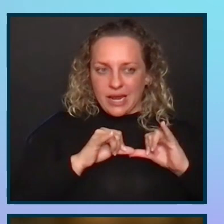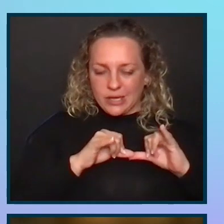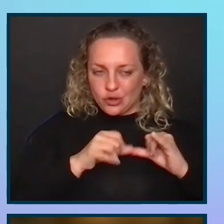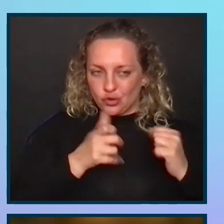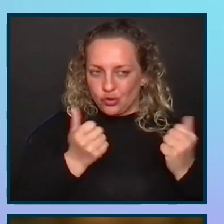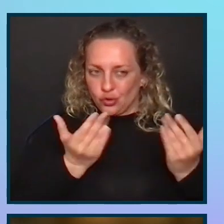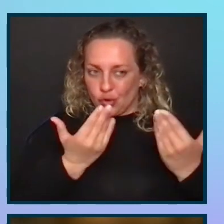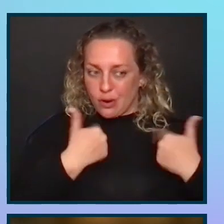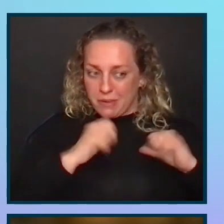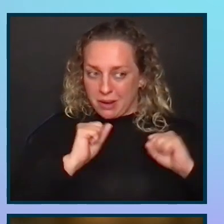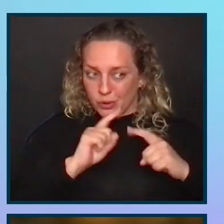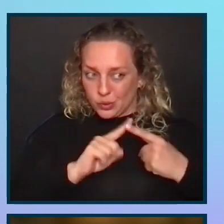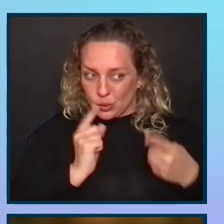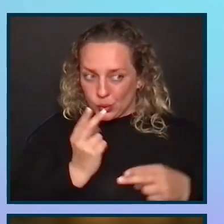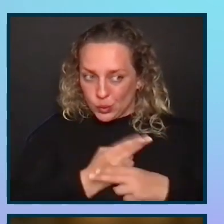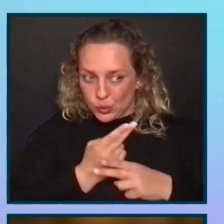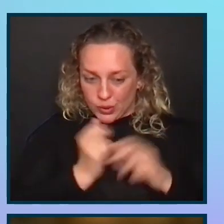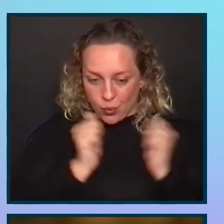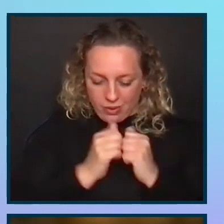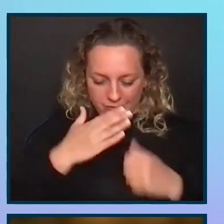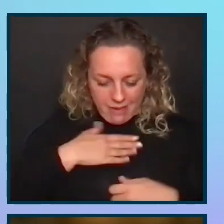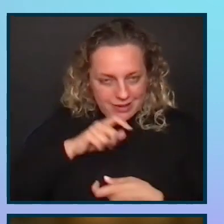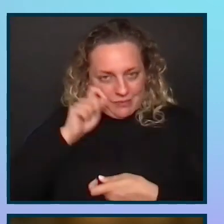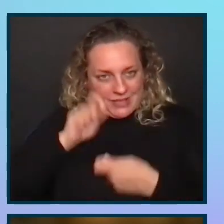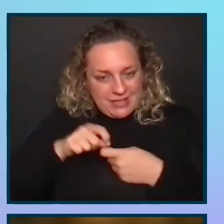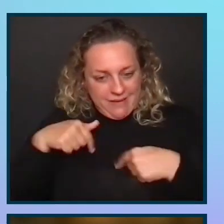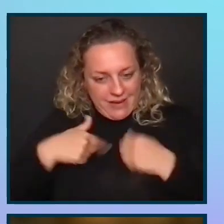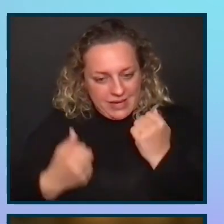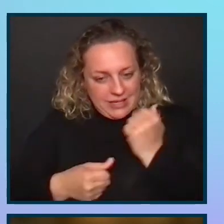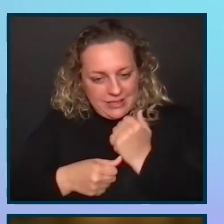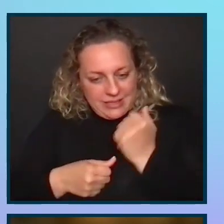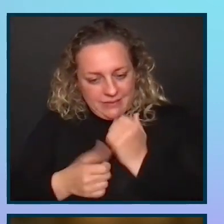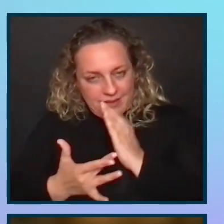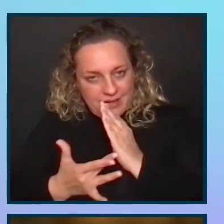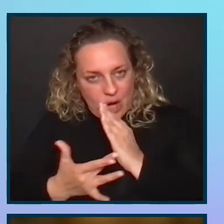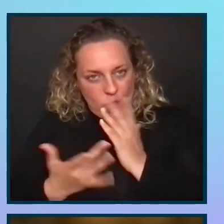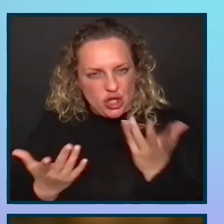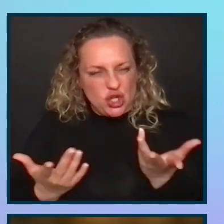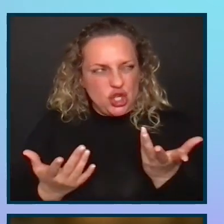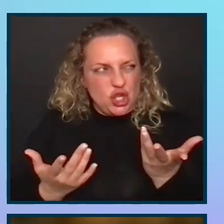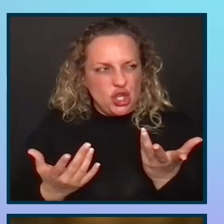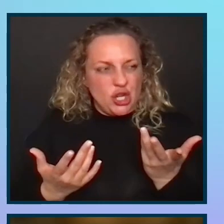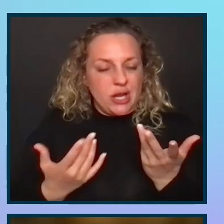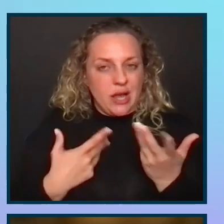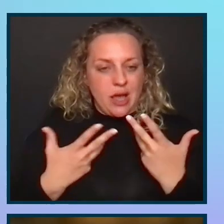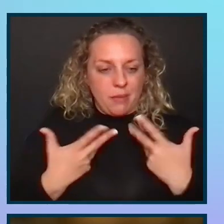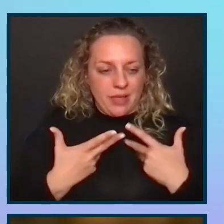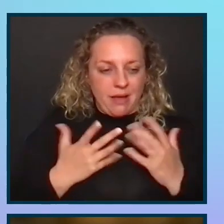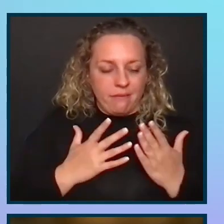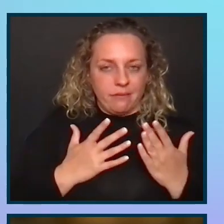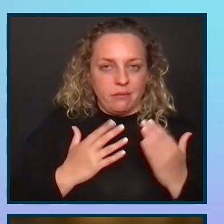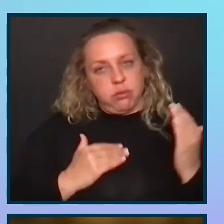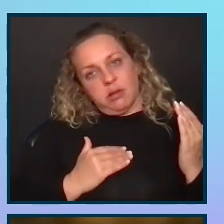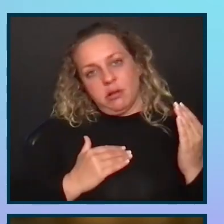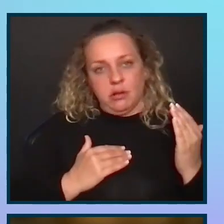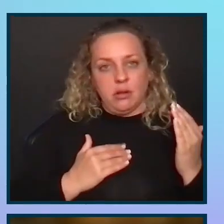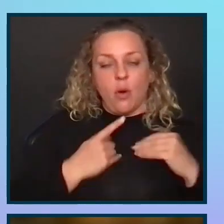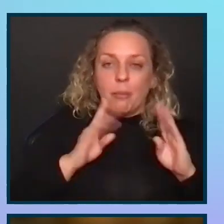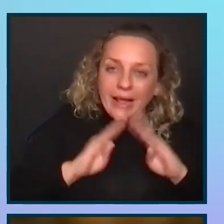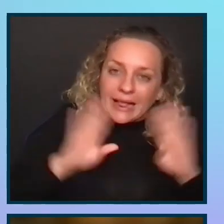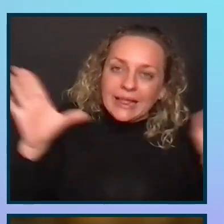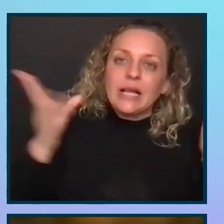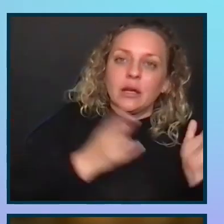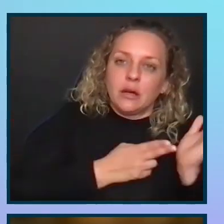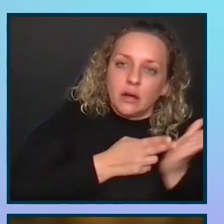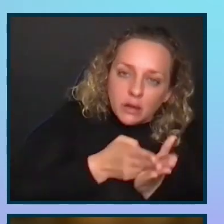If I'm able to use it with my specific assistive tech that I need, then I'm left at a disadvantage. We need to be as clear as we can